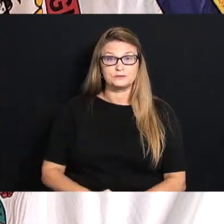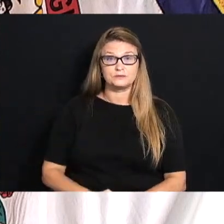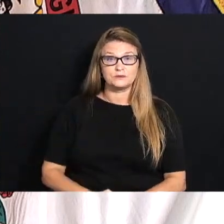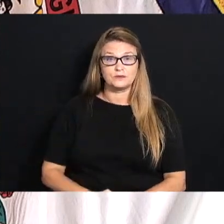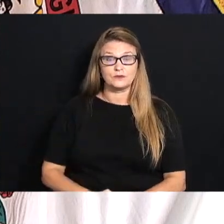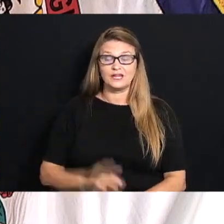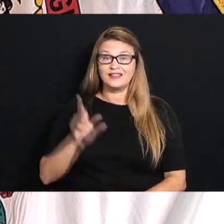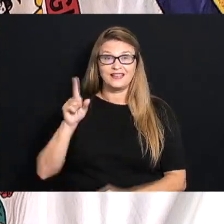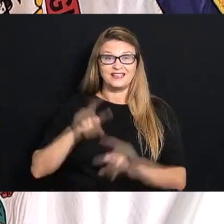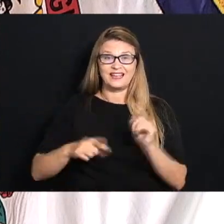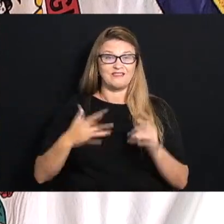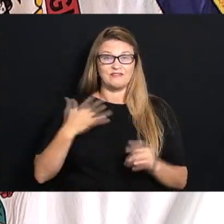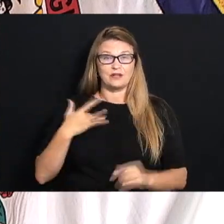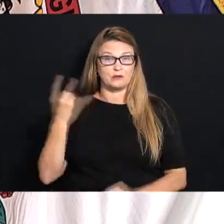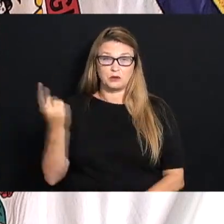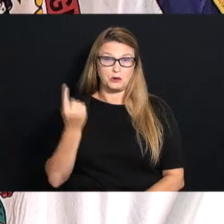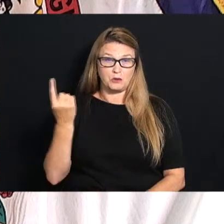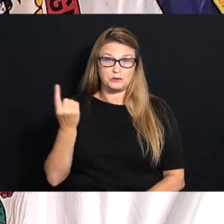feel alone.